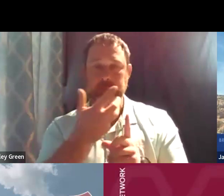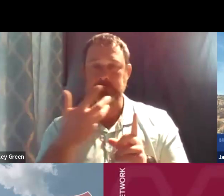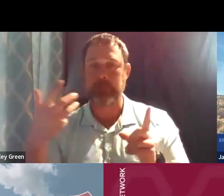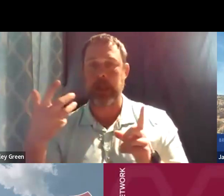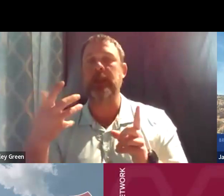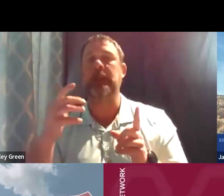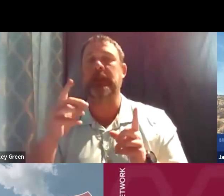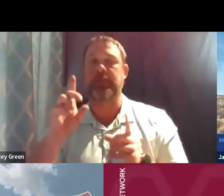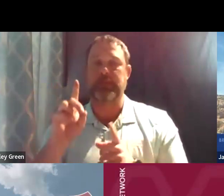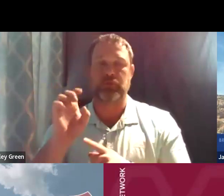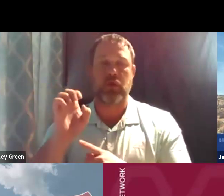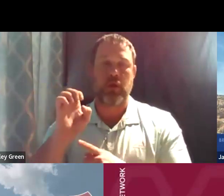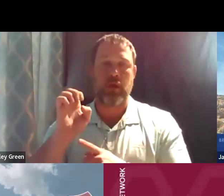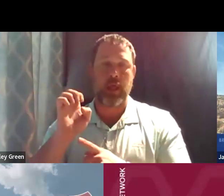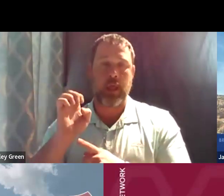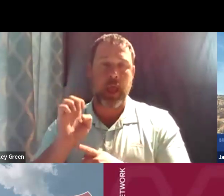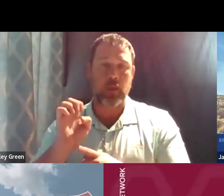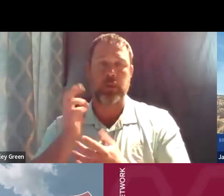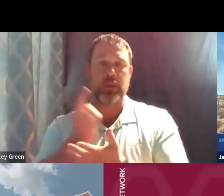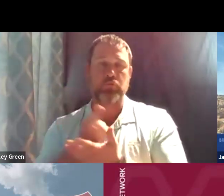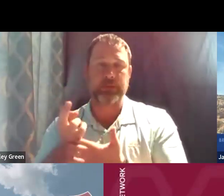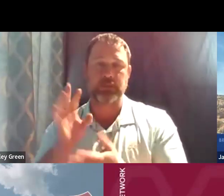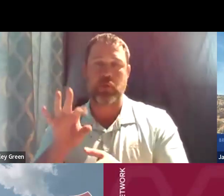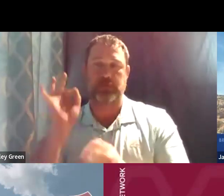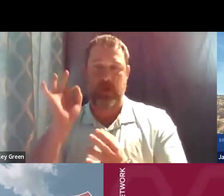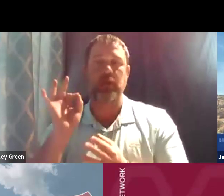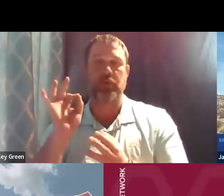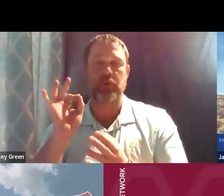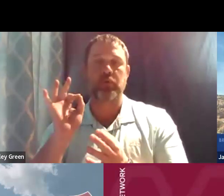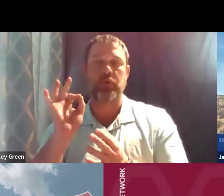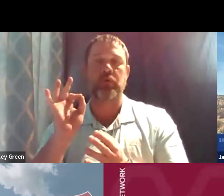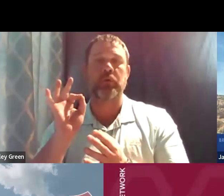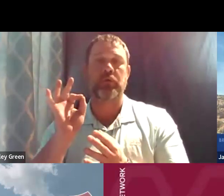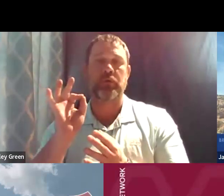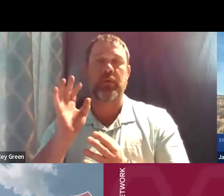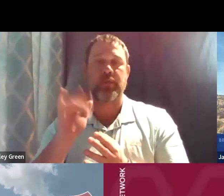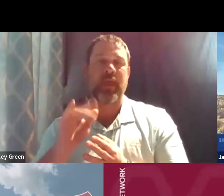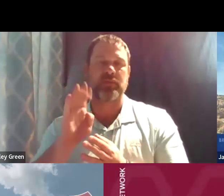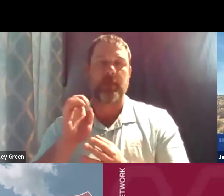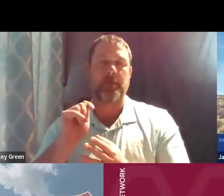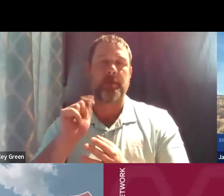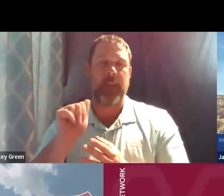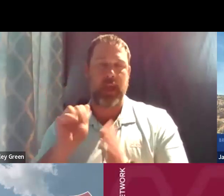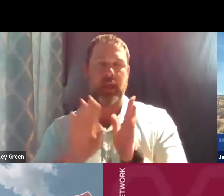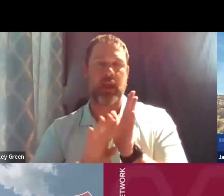the digital equity resource finder that was the beta was developed out of the DEEM